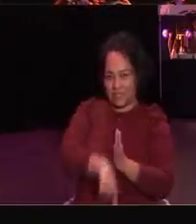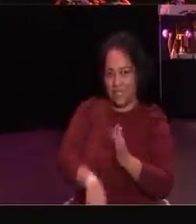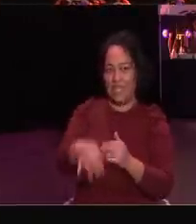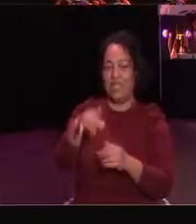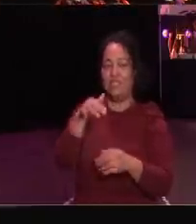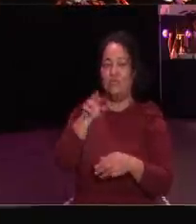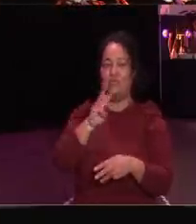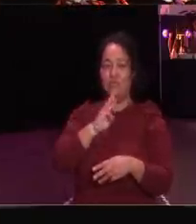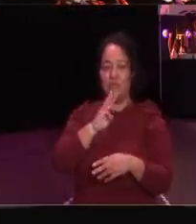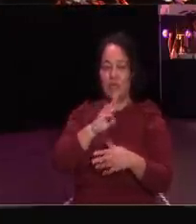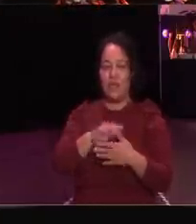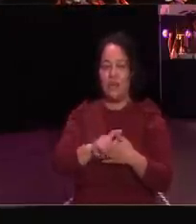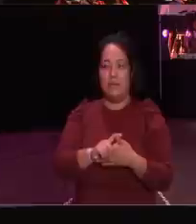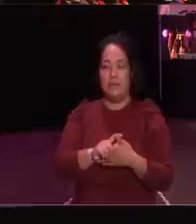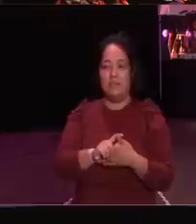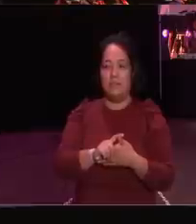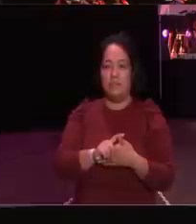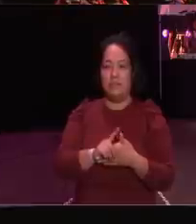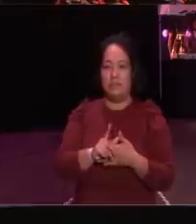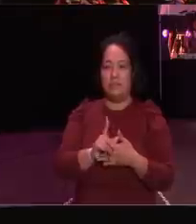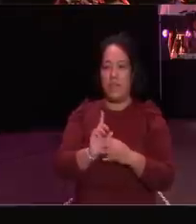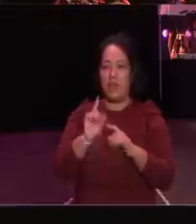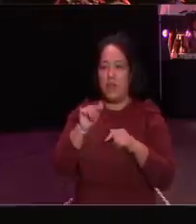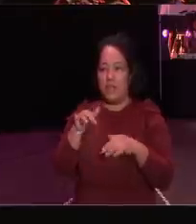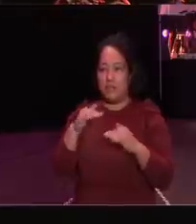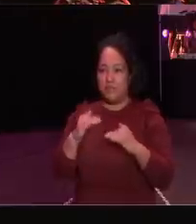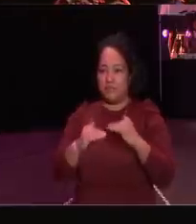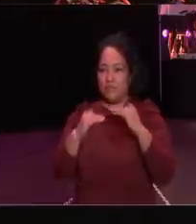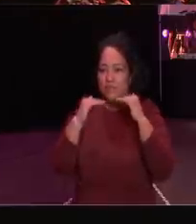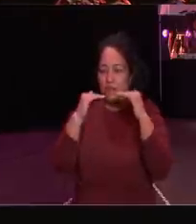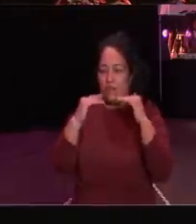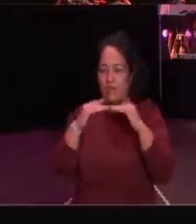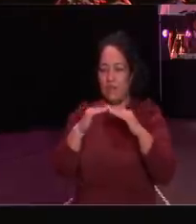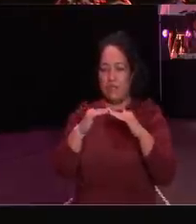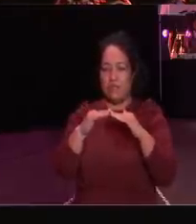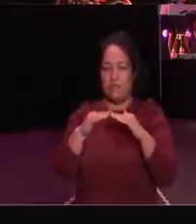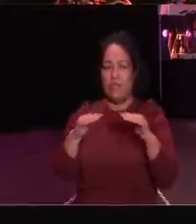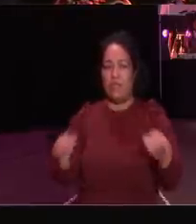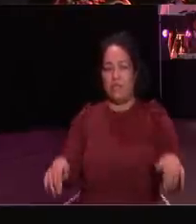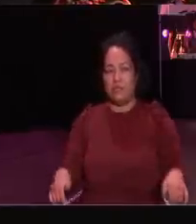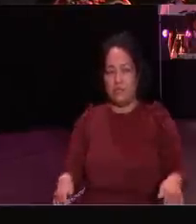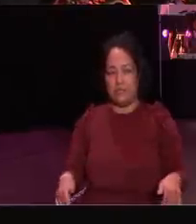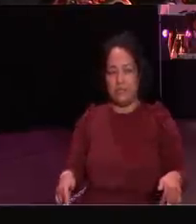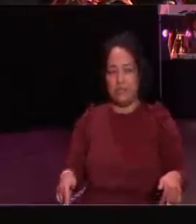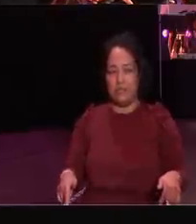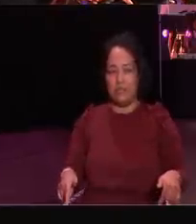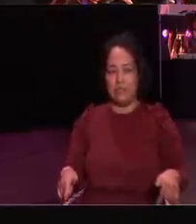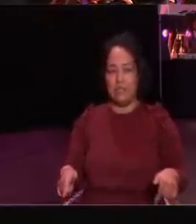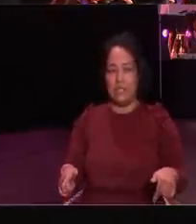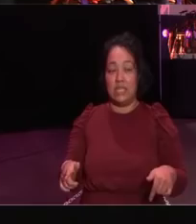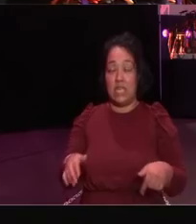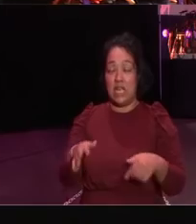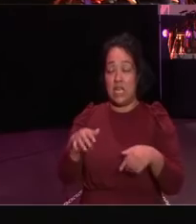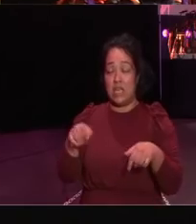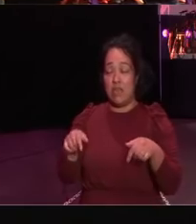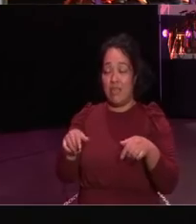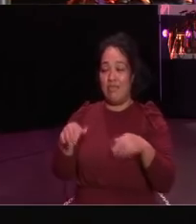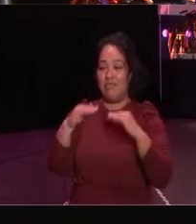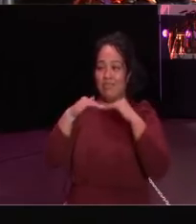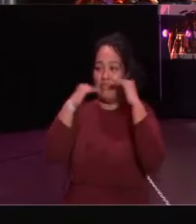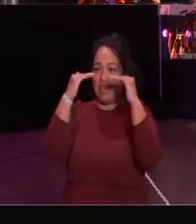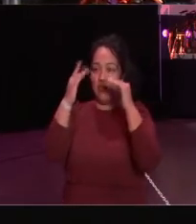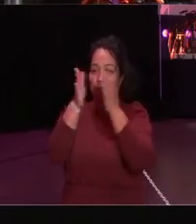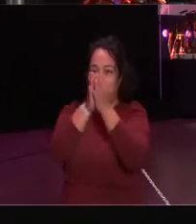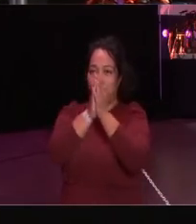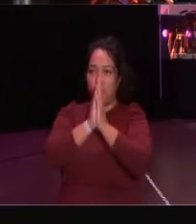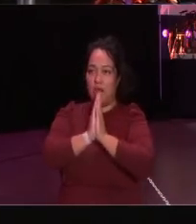Y cuando uno llega al nivel de las rodillas, and when you get to that level of your knees, ese es el nivel de la oración. This is the level of prayer. Tu papá no te tiene